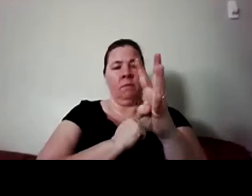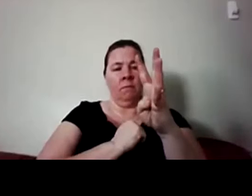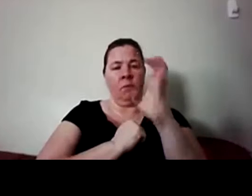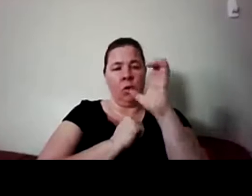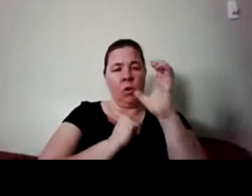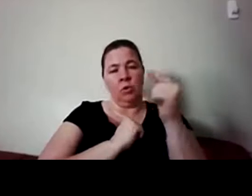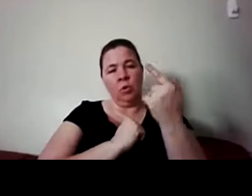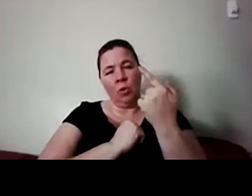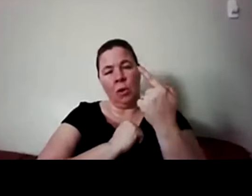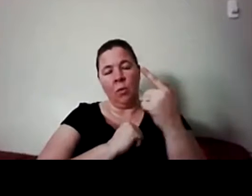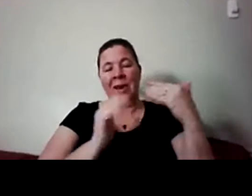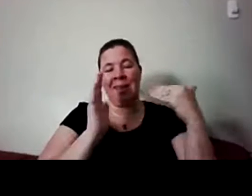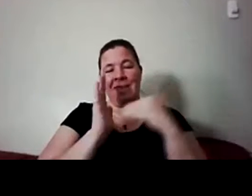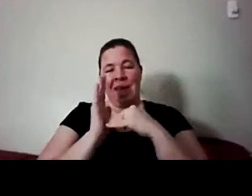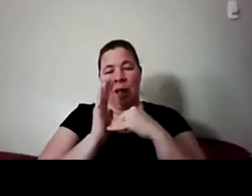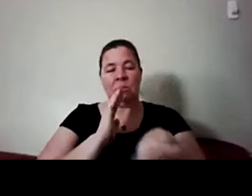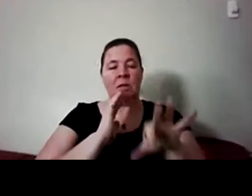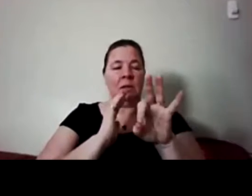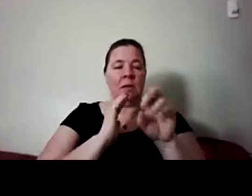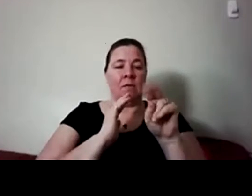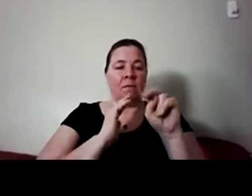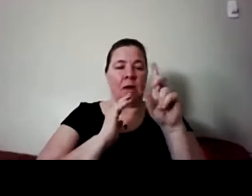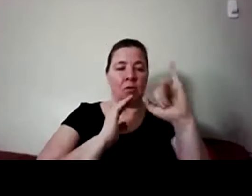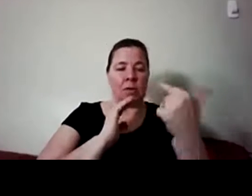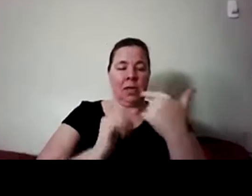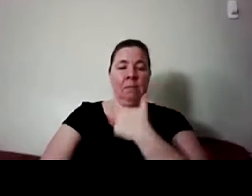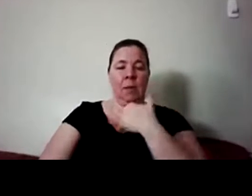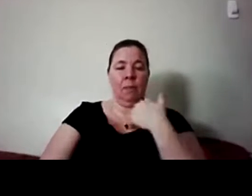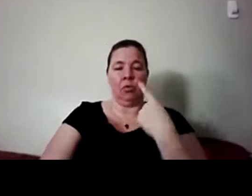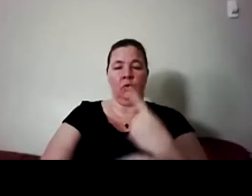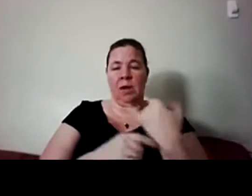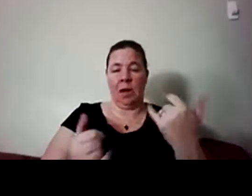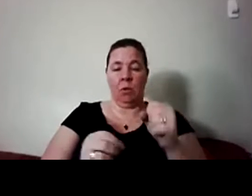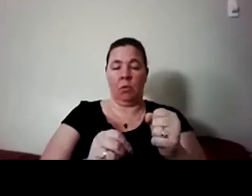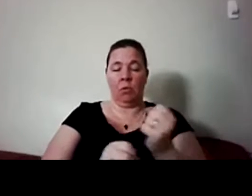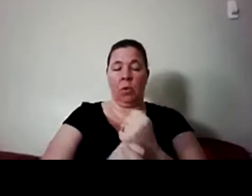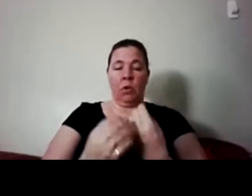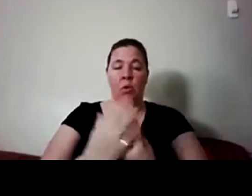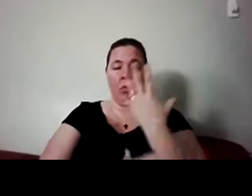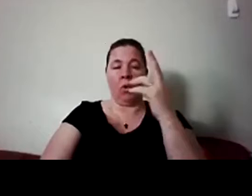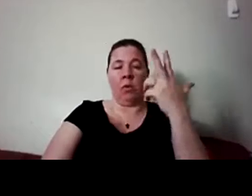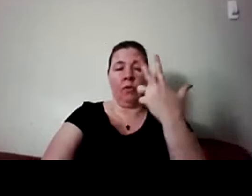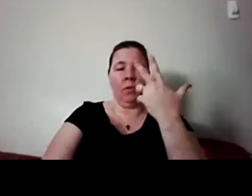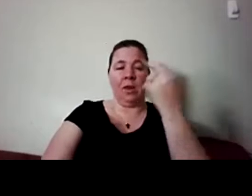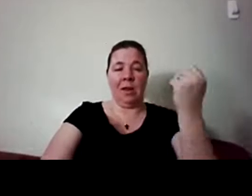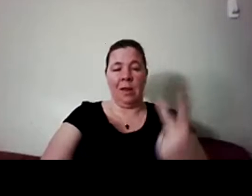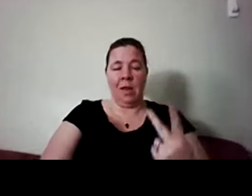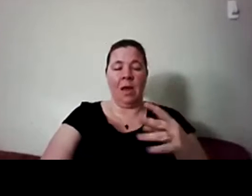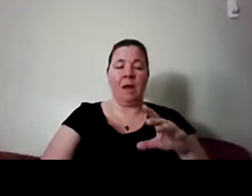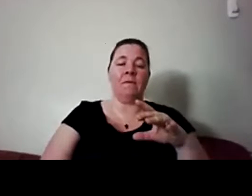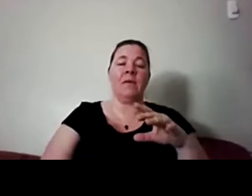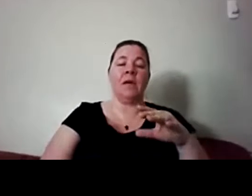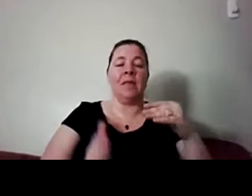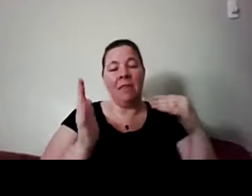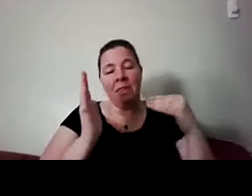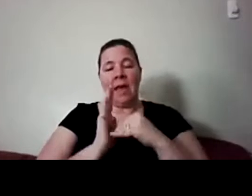421,000 founding members as of now, and we are growing by about 3,500 founders a day. So, you know, you